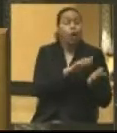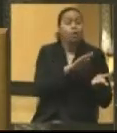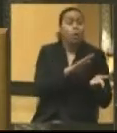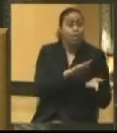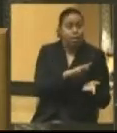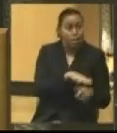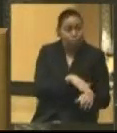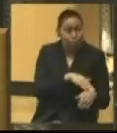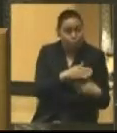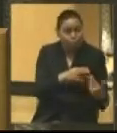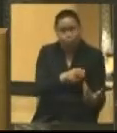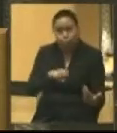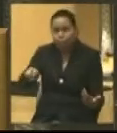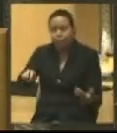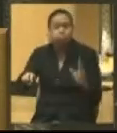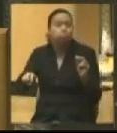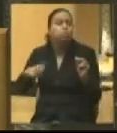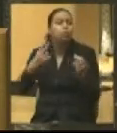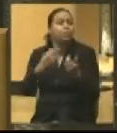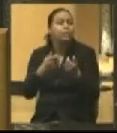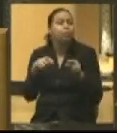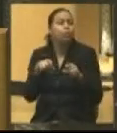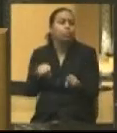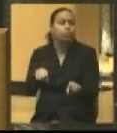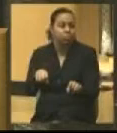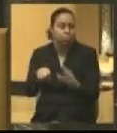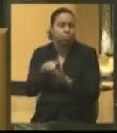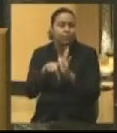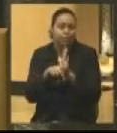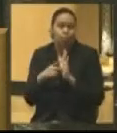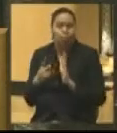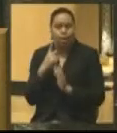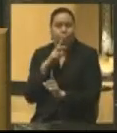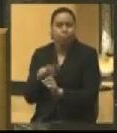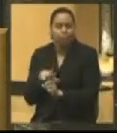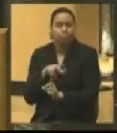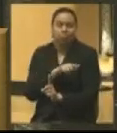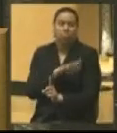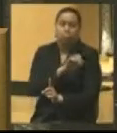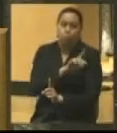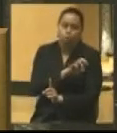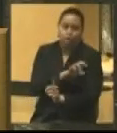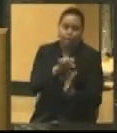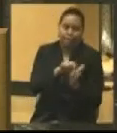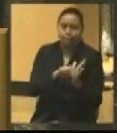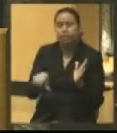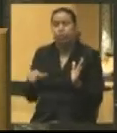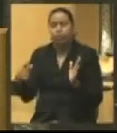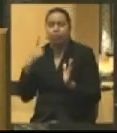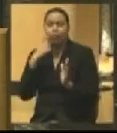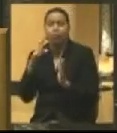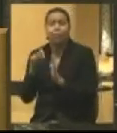to immediate emancipation. They are two separate policies, one designed to apply to the border states, the other applying to the